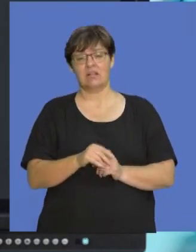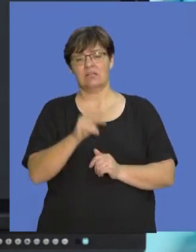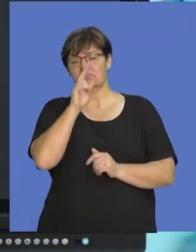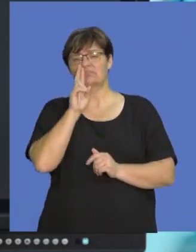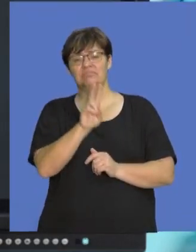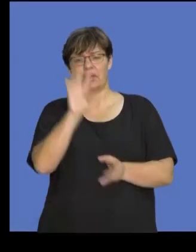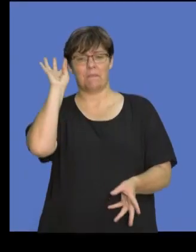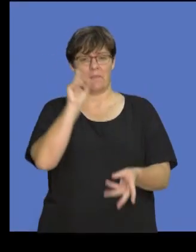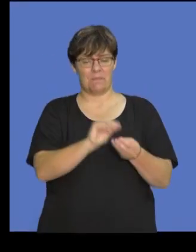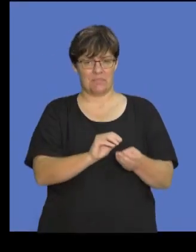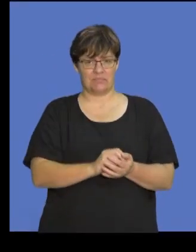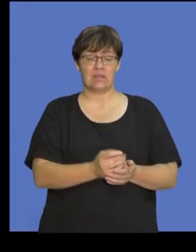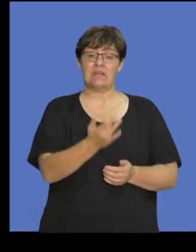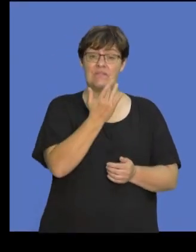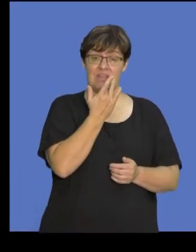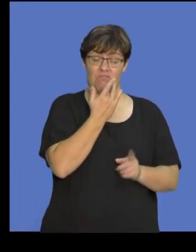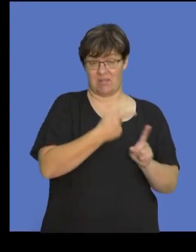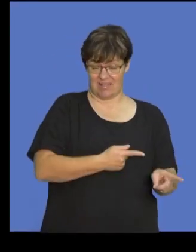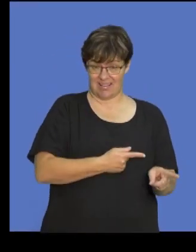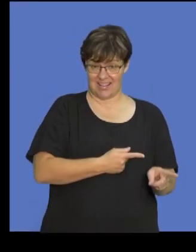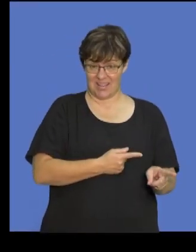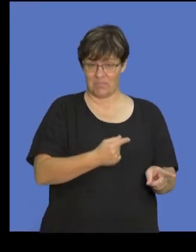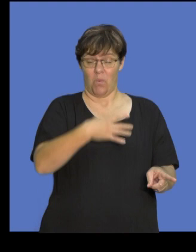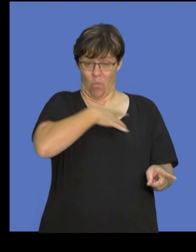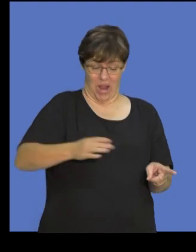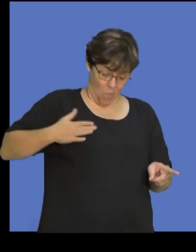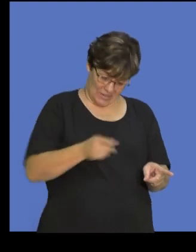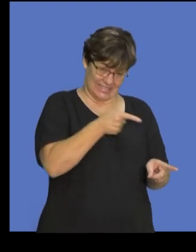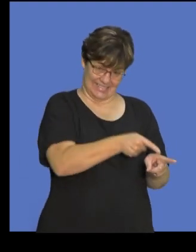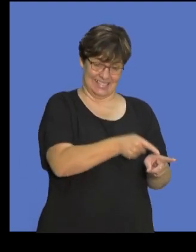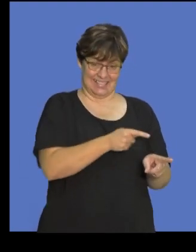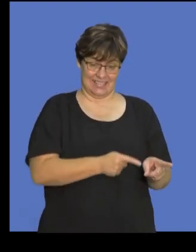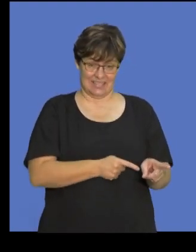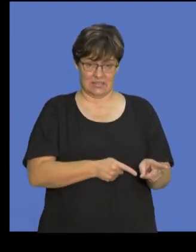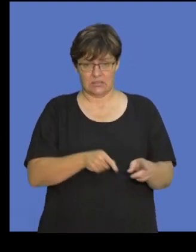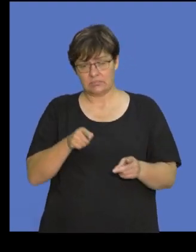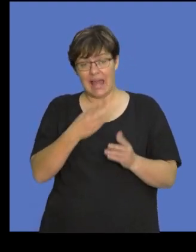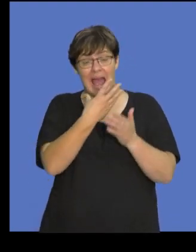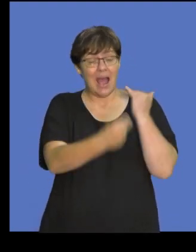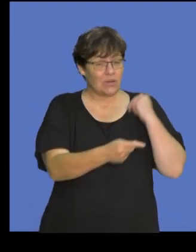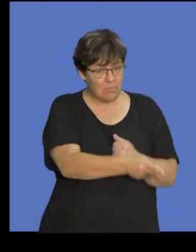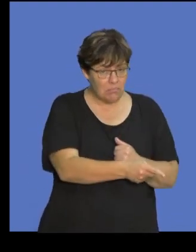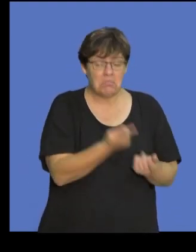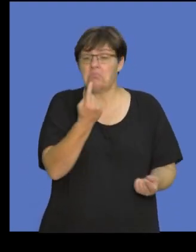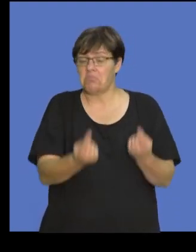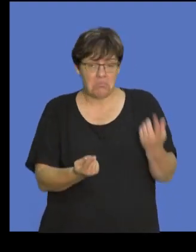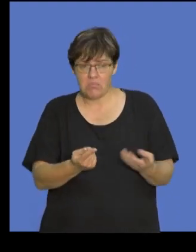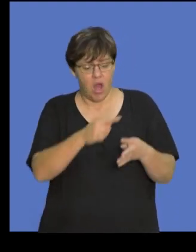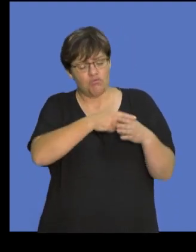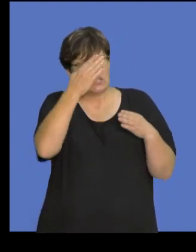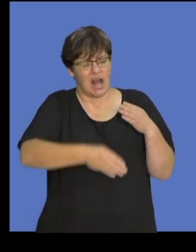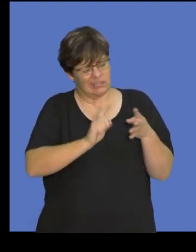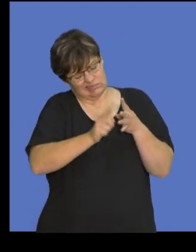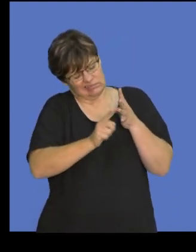let's just recap there. Favorable events are the ones that we want. The outcome can be all